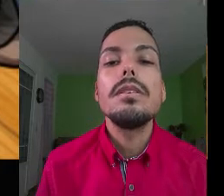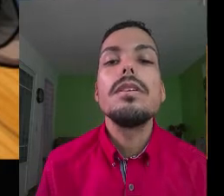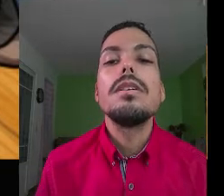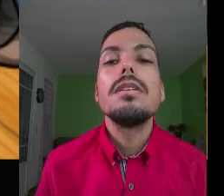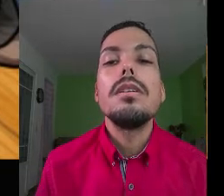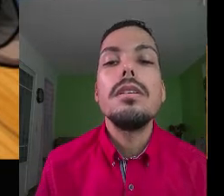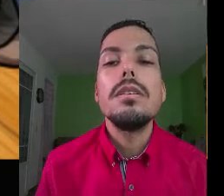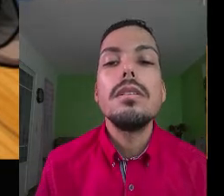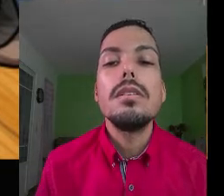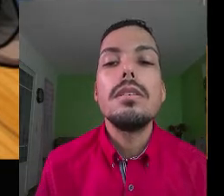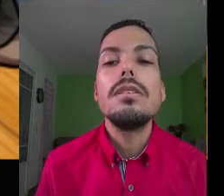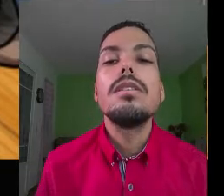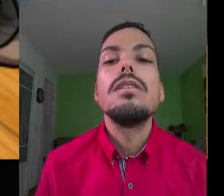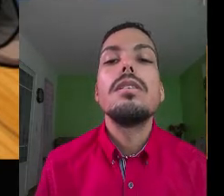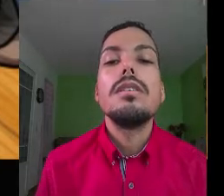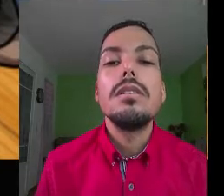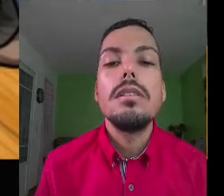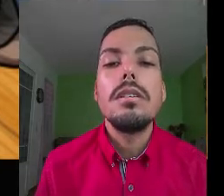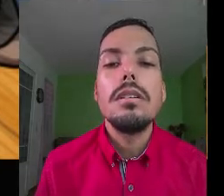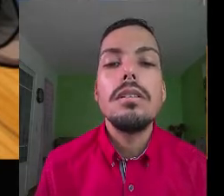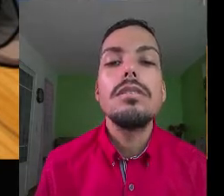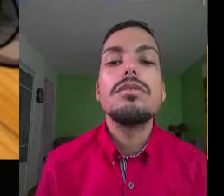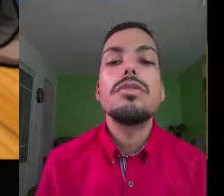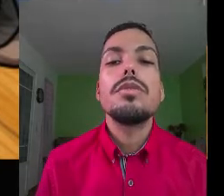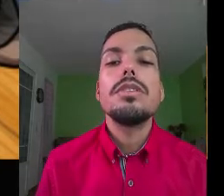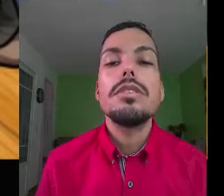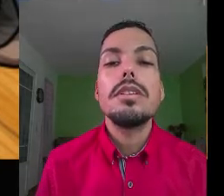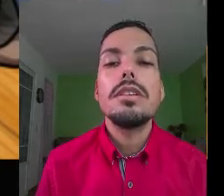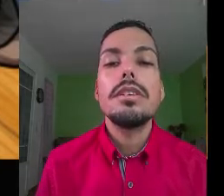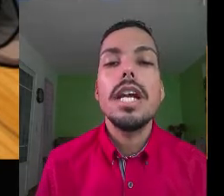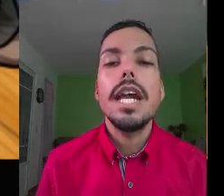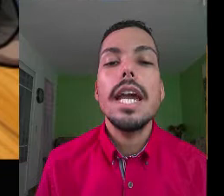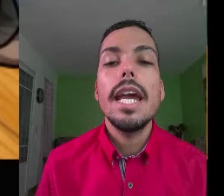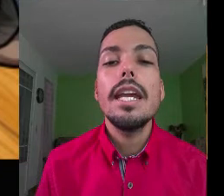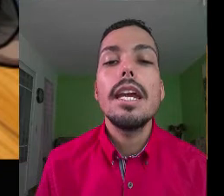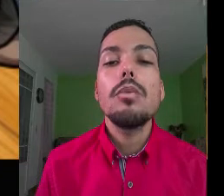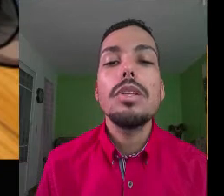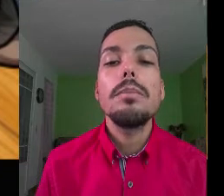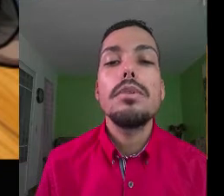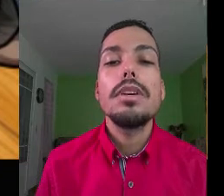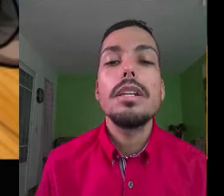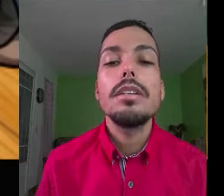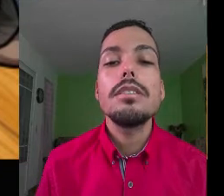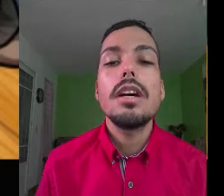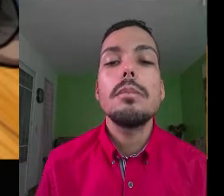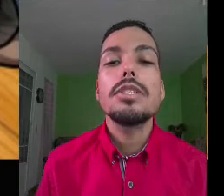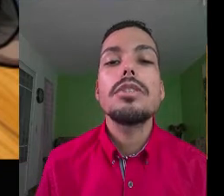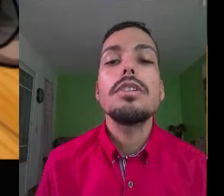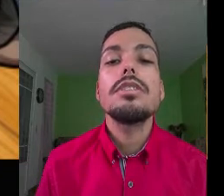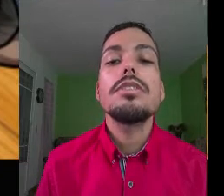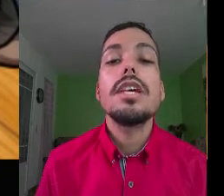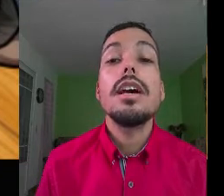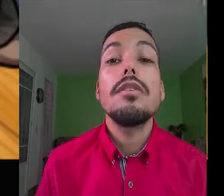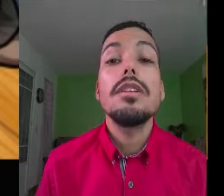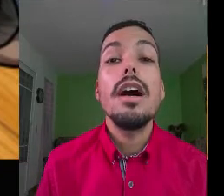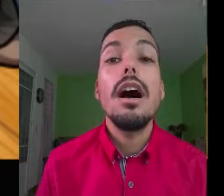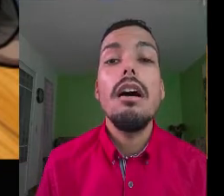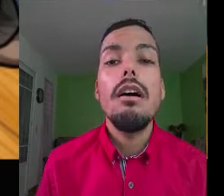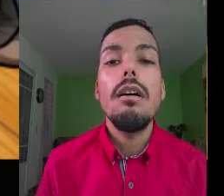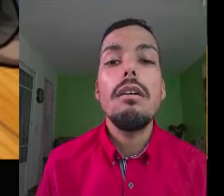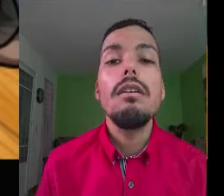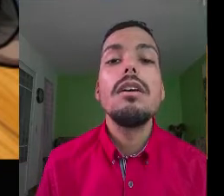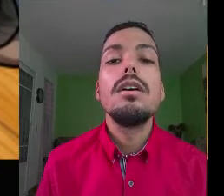oh, oh. Oh, so when you see the letter A with the point on top, it's going to